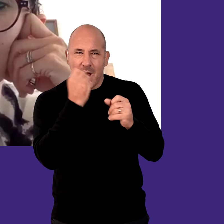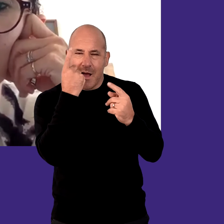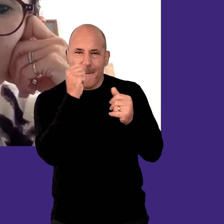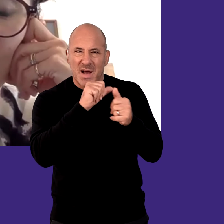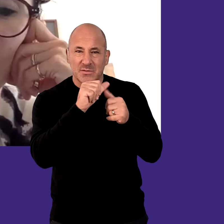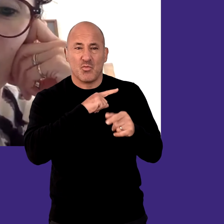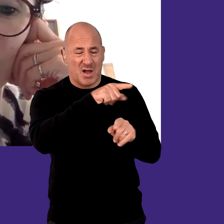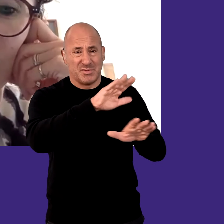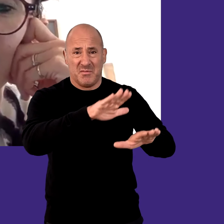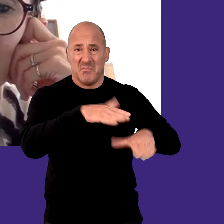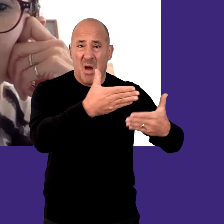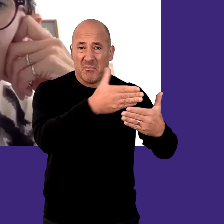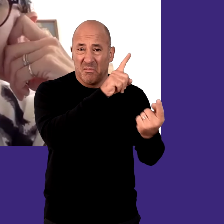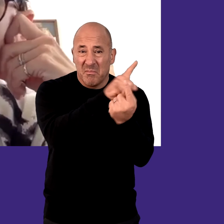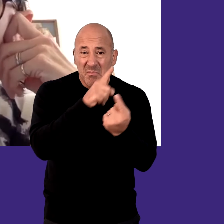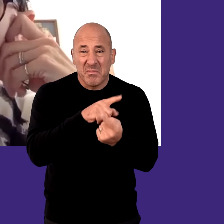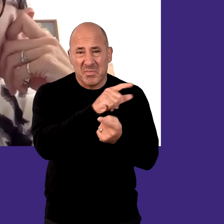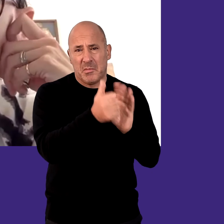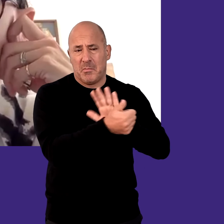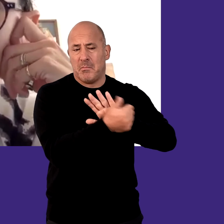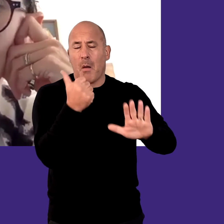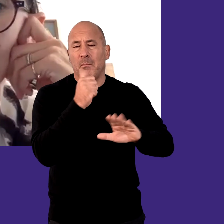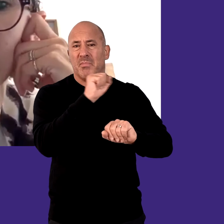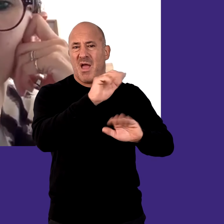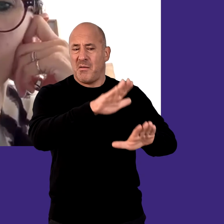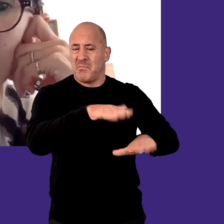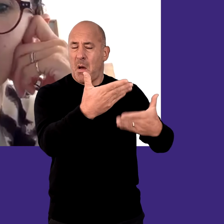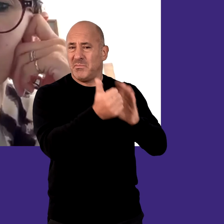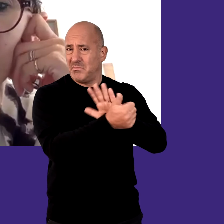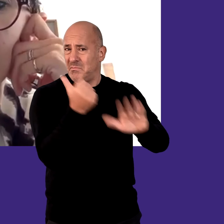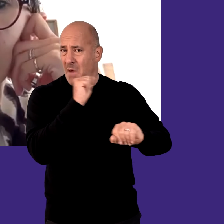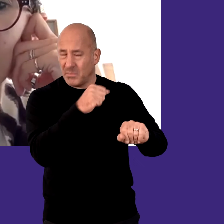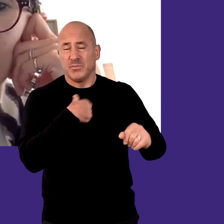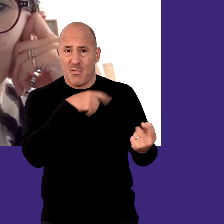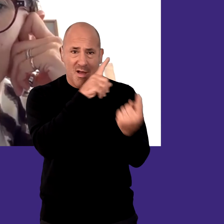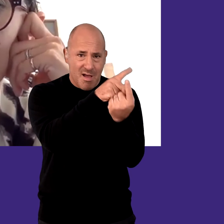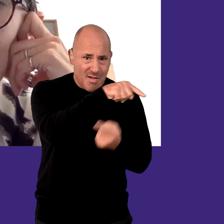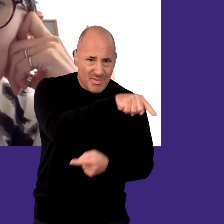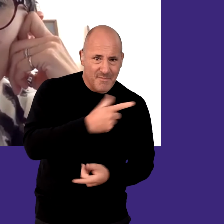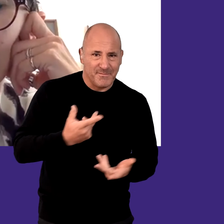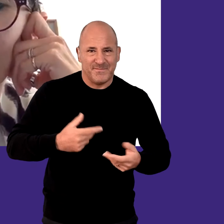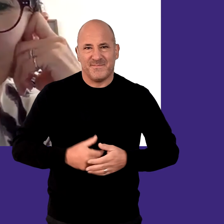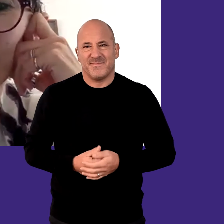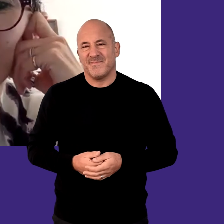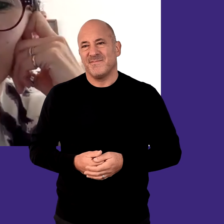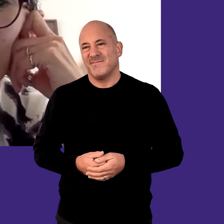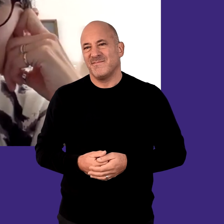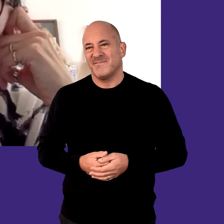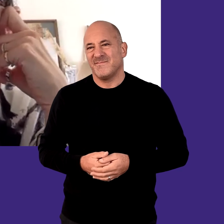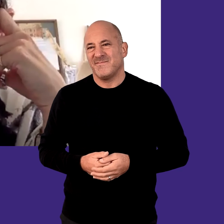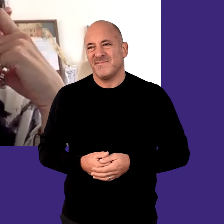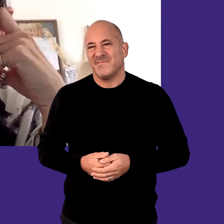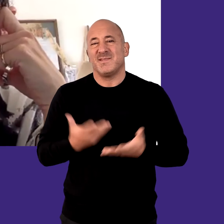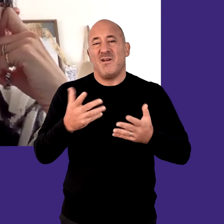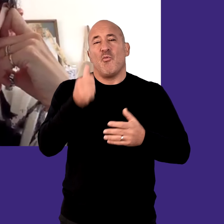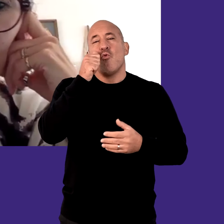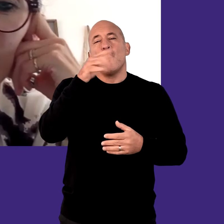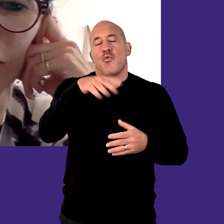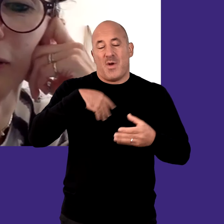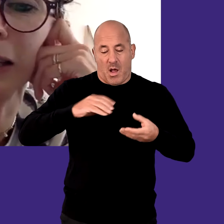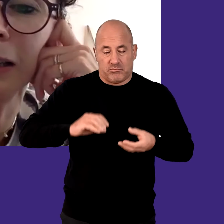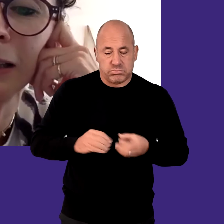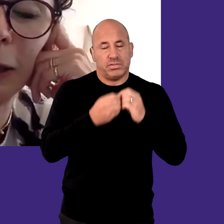understand the needs of the people that she serves, because she and her team are the specialists in their area